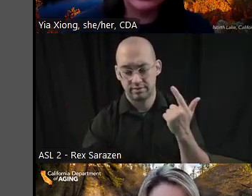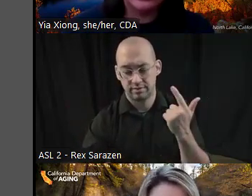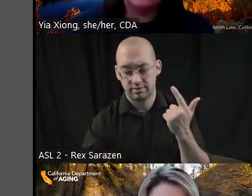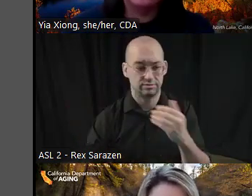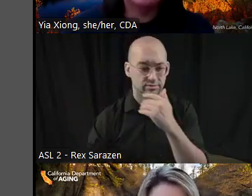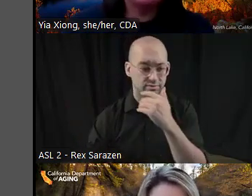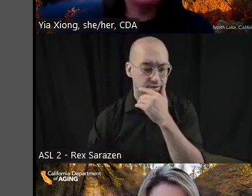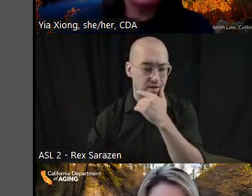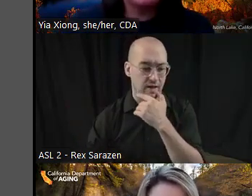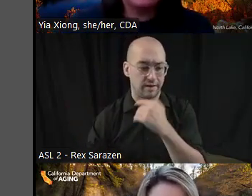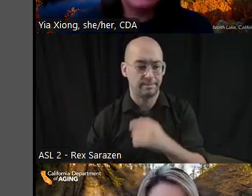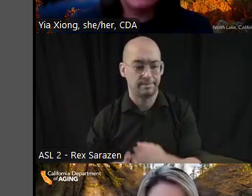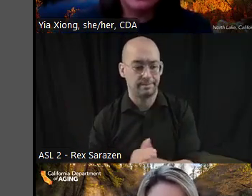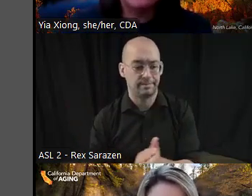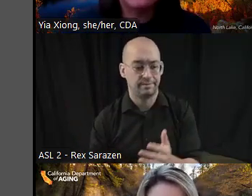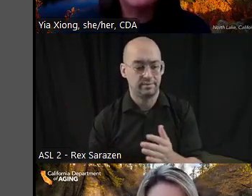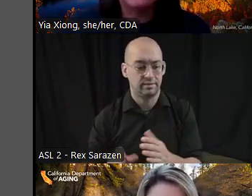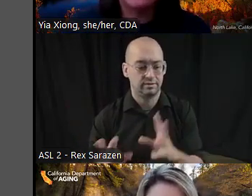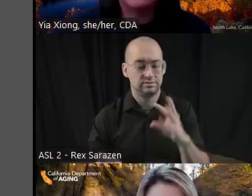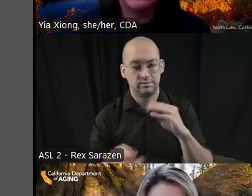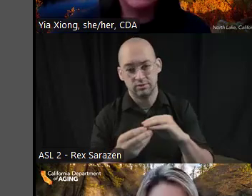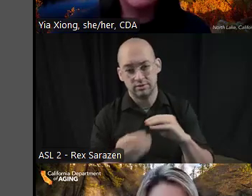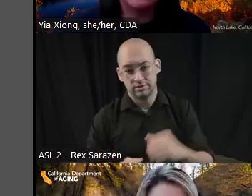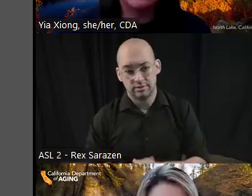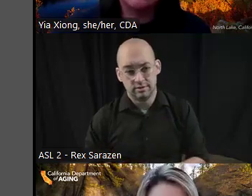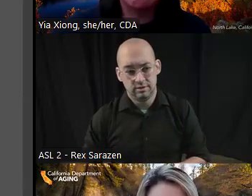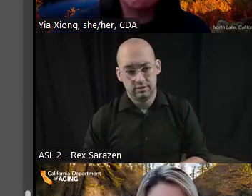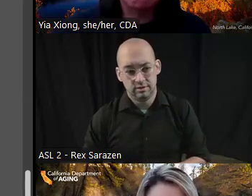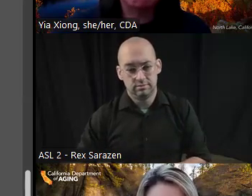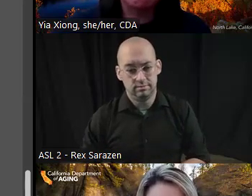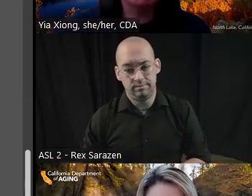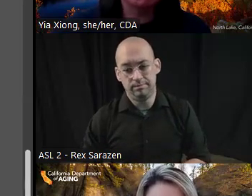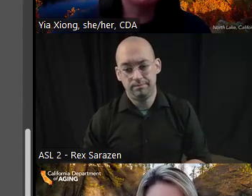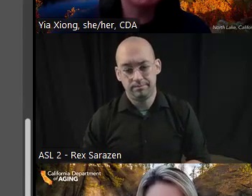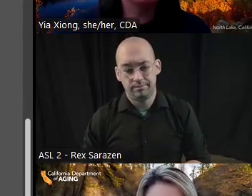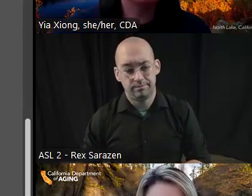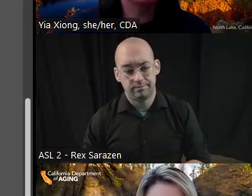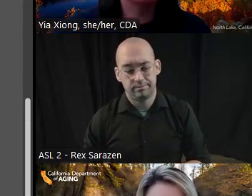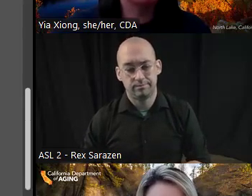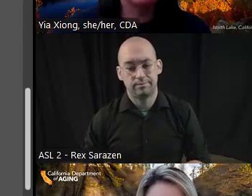summary. I mean, we really do. I think the most important thing is we need engagement.